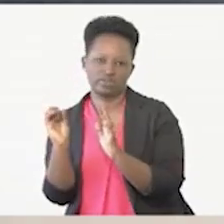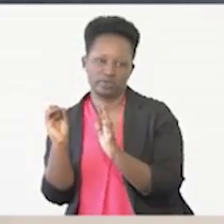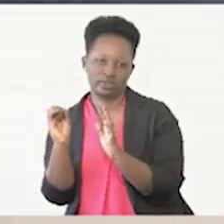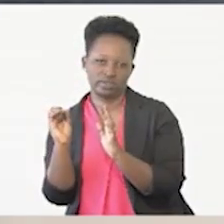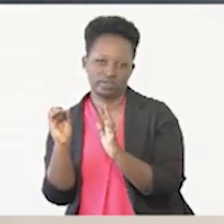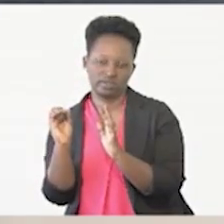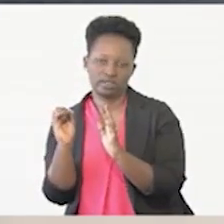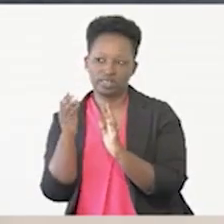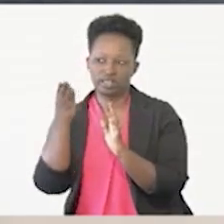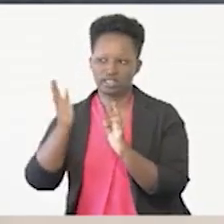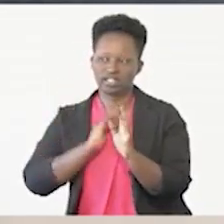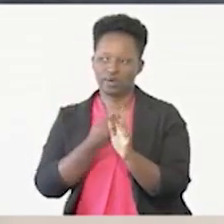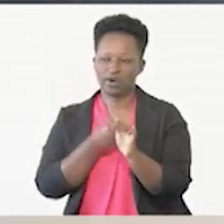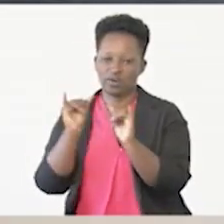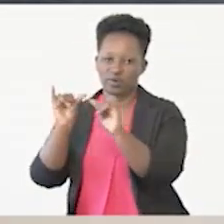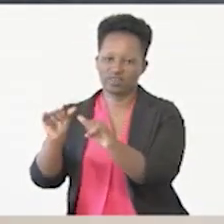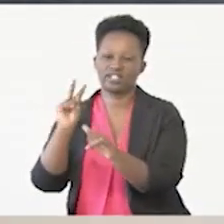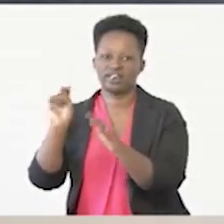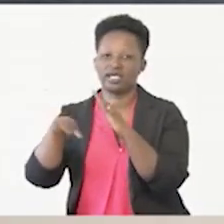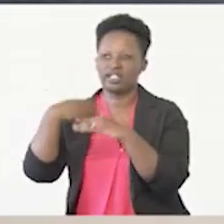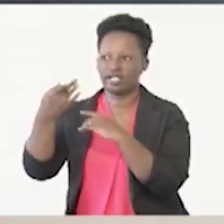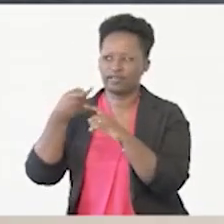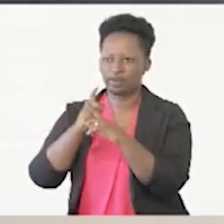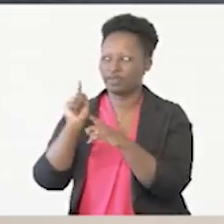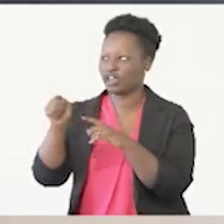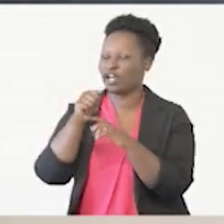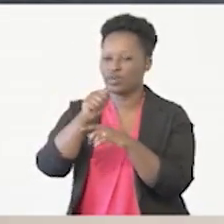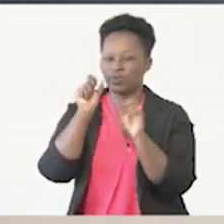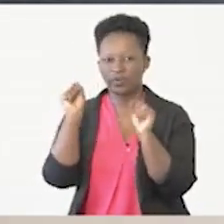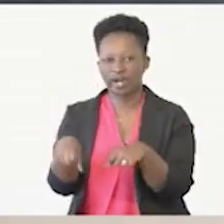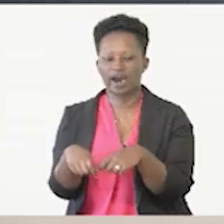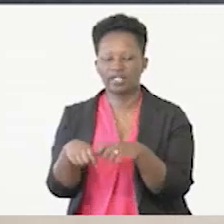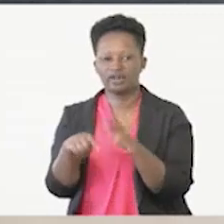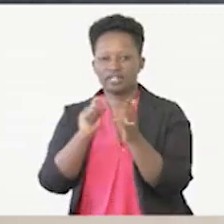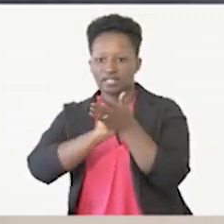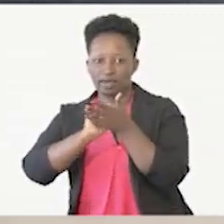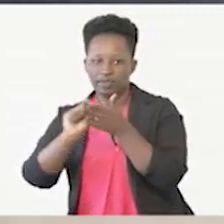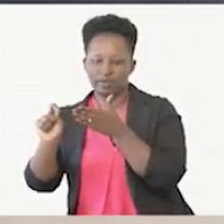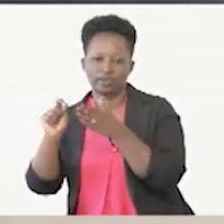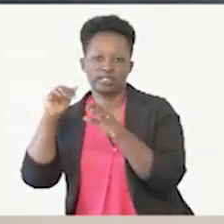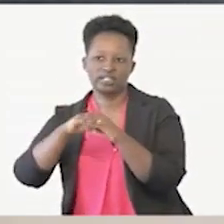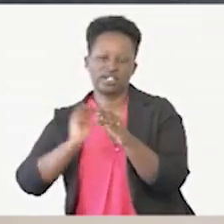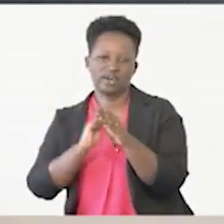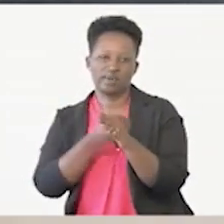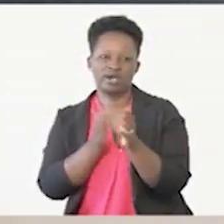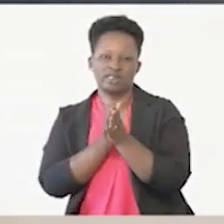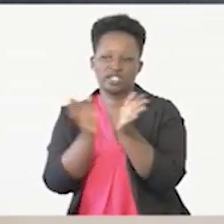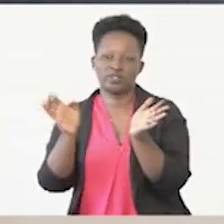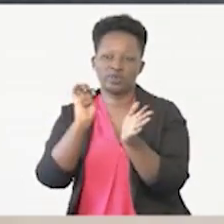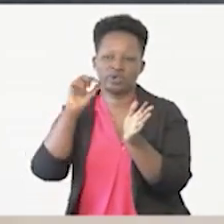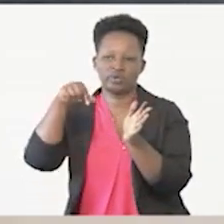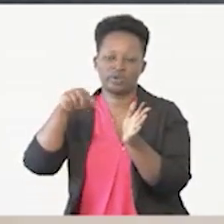3,500. So this is our constant n. Then from there, you can substitute back in our general equation,